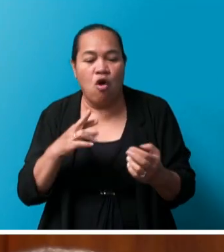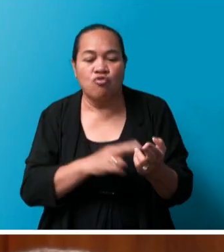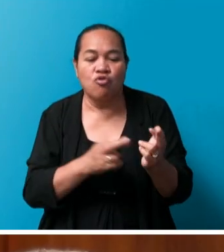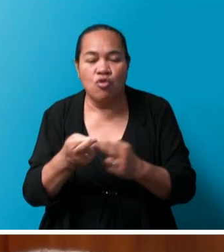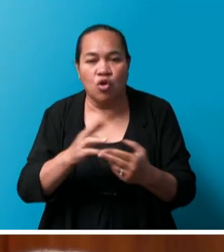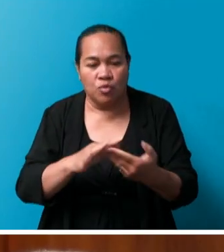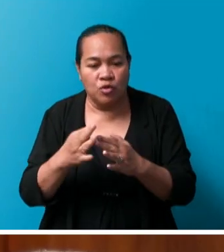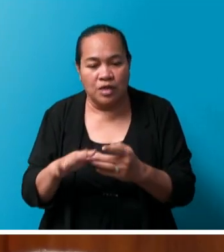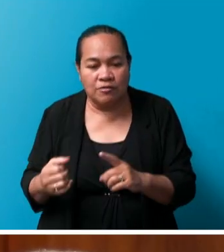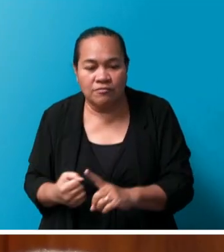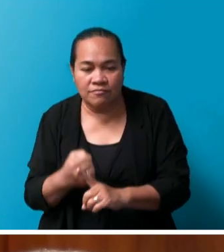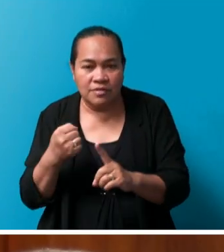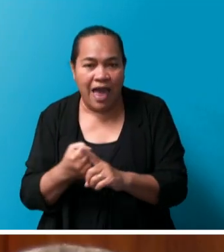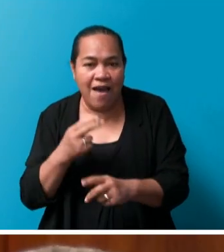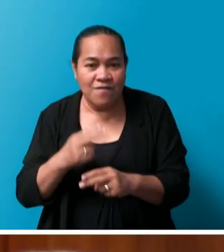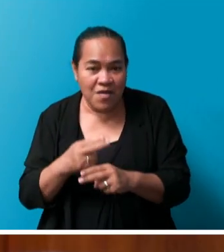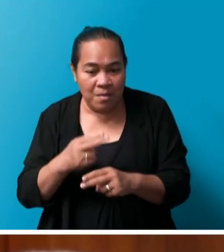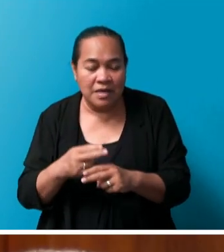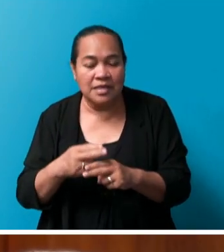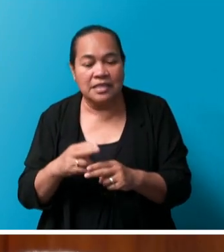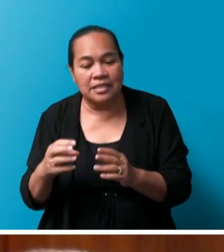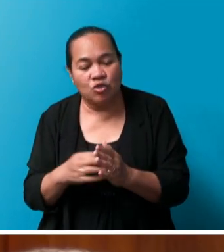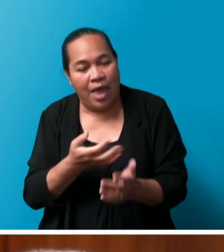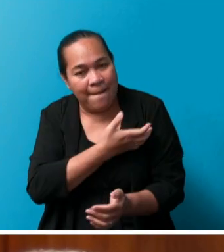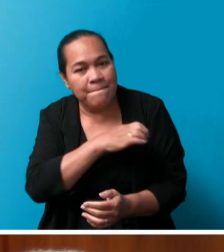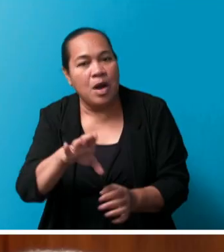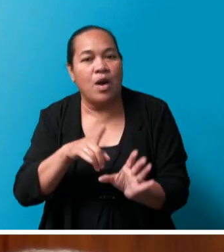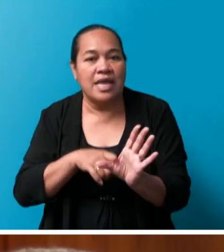thriving farmer sector, and empowered young people.